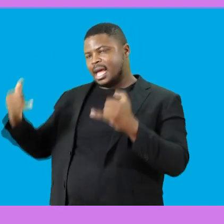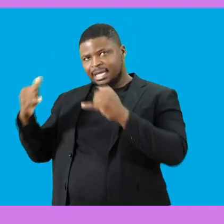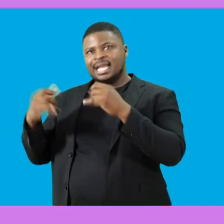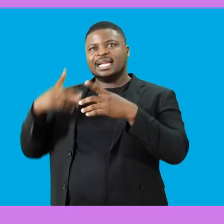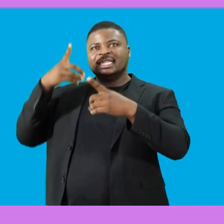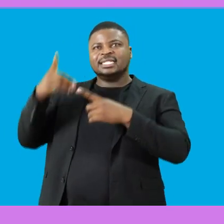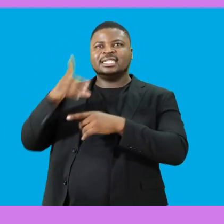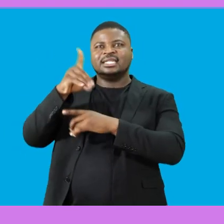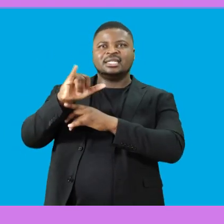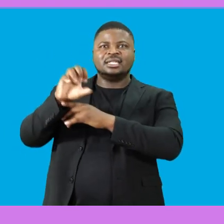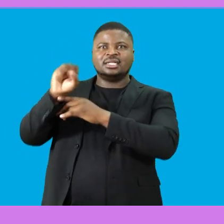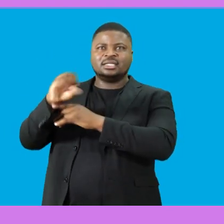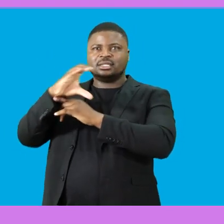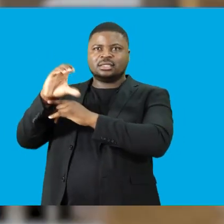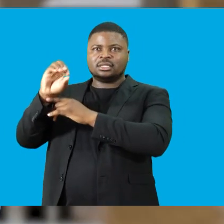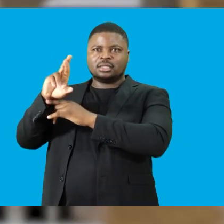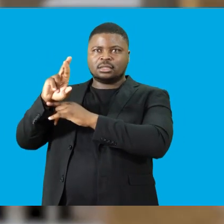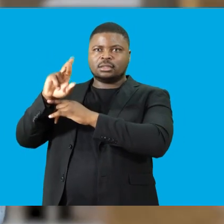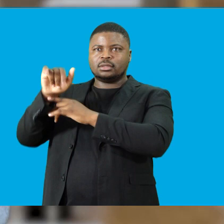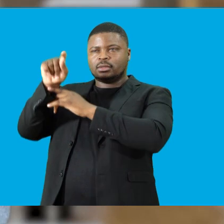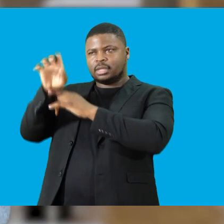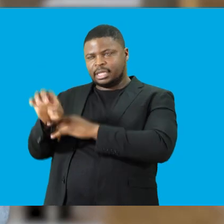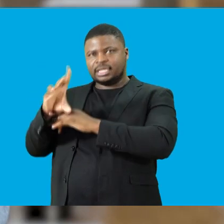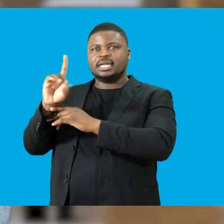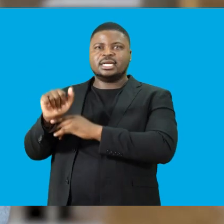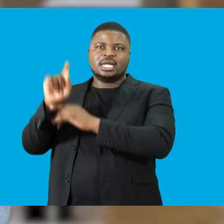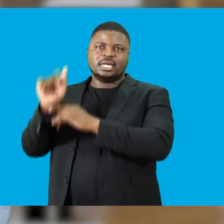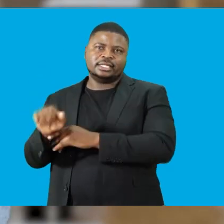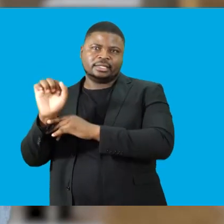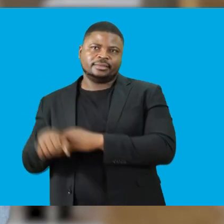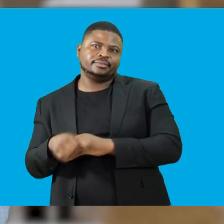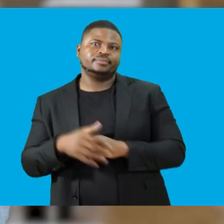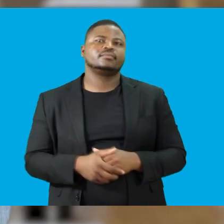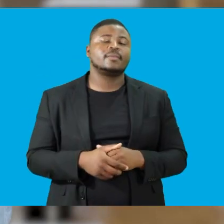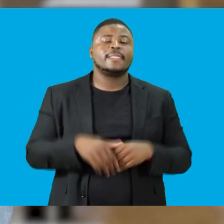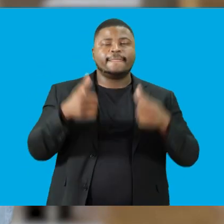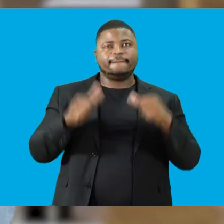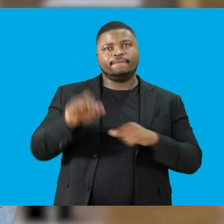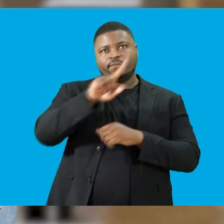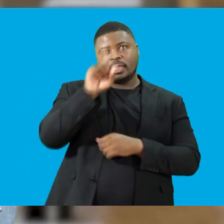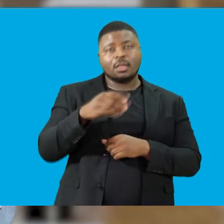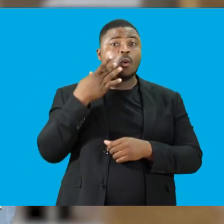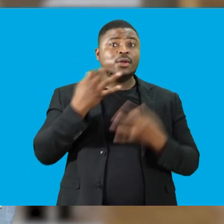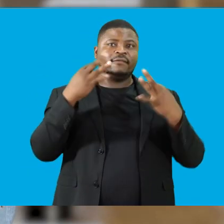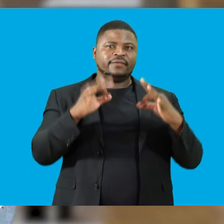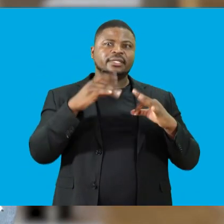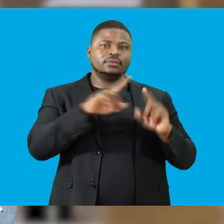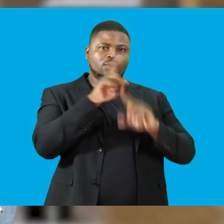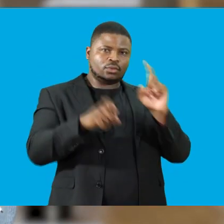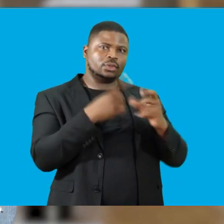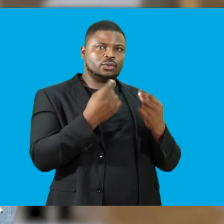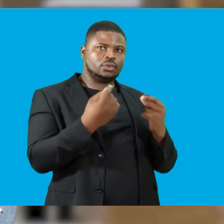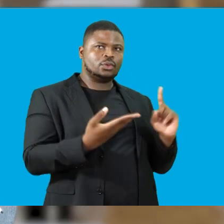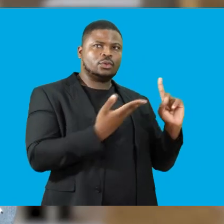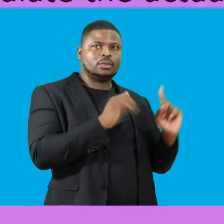two errors that we might find ourselves making. Then we move on to the question that I want you to do during your spare time. We've